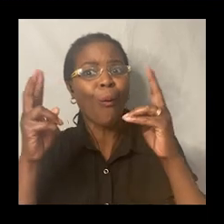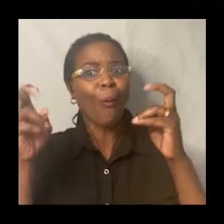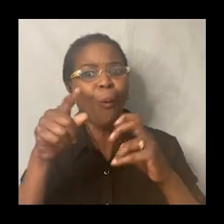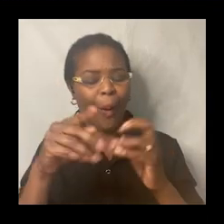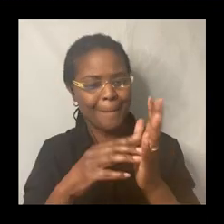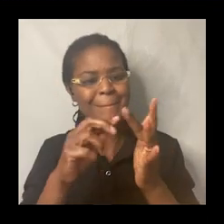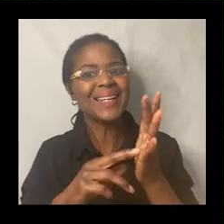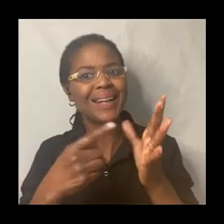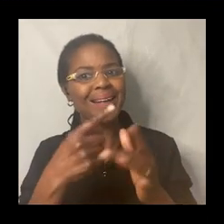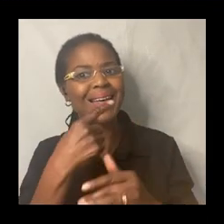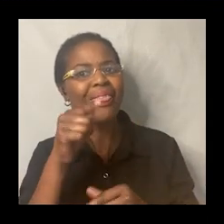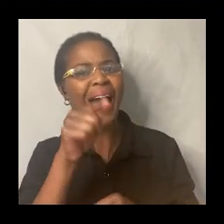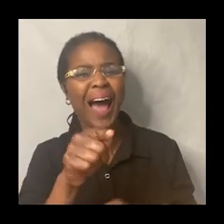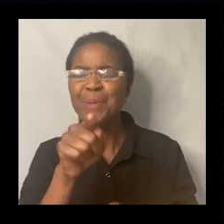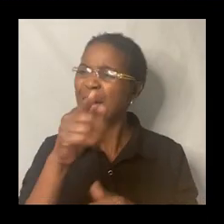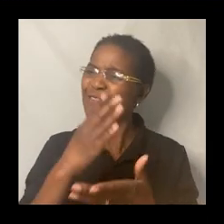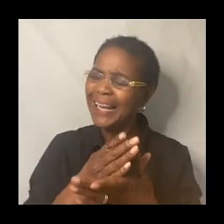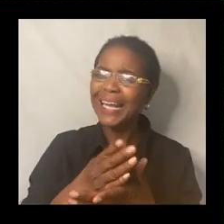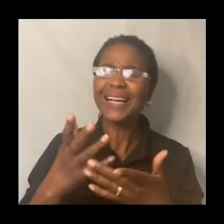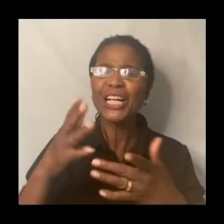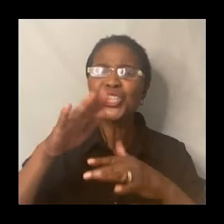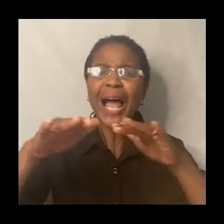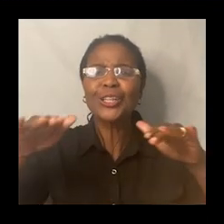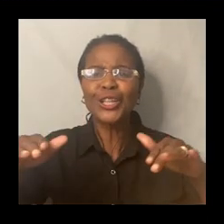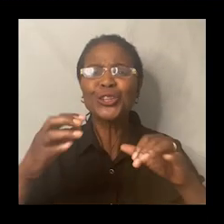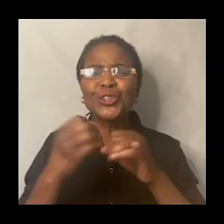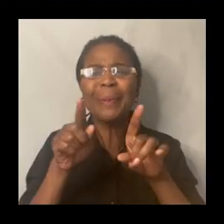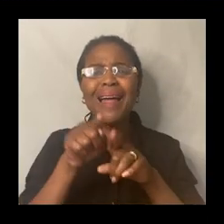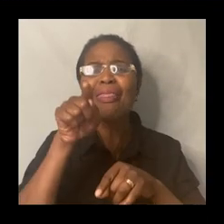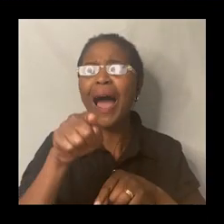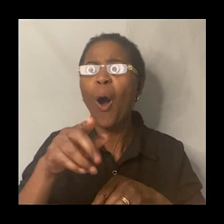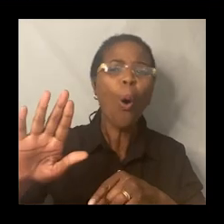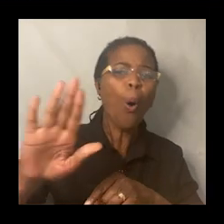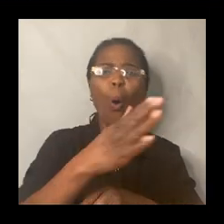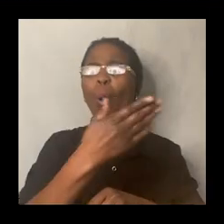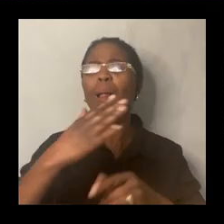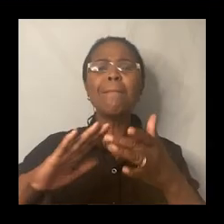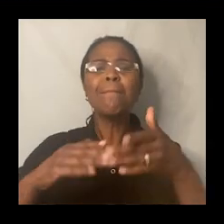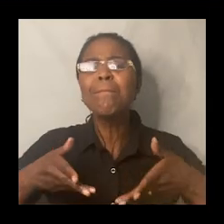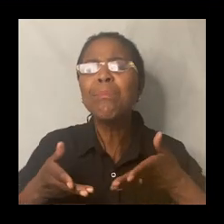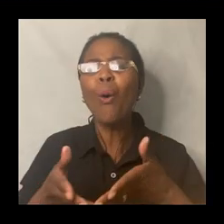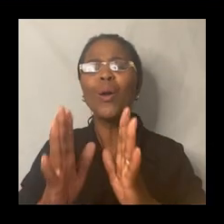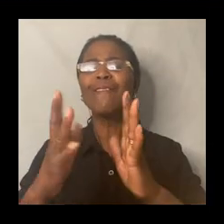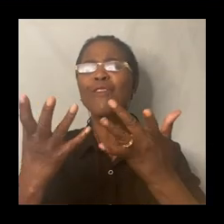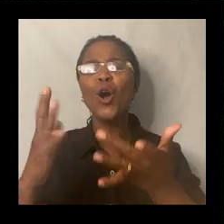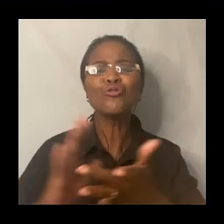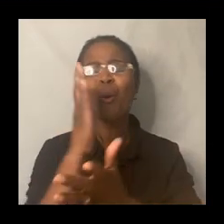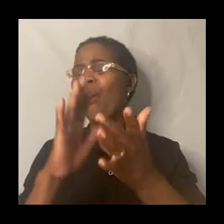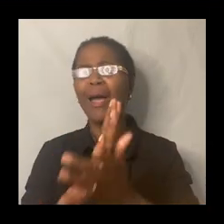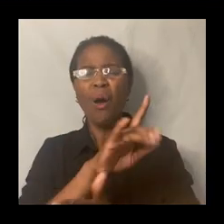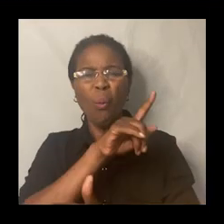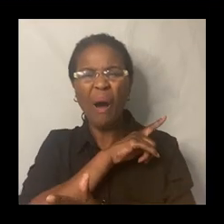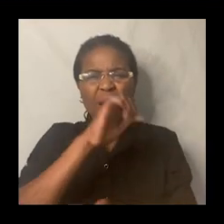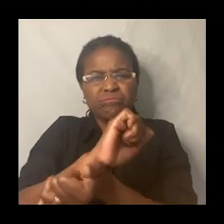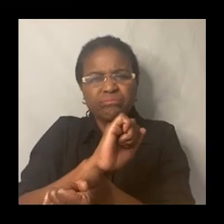symbol of childhood, of what childhood should be like, and in fact, we should all be like. We are all born for joy. Why should we sit in a cage? How